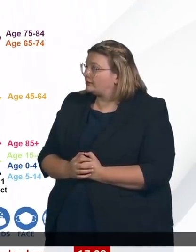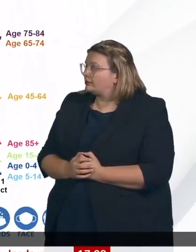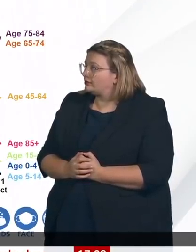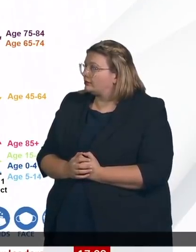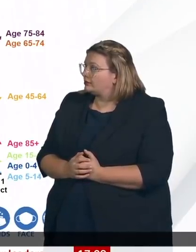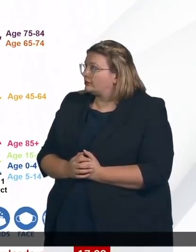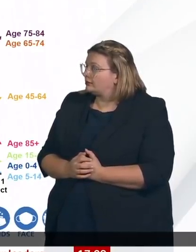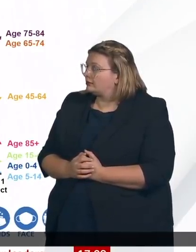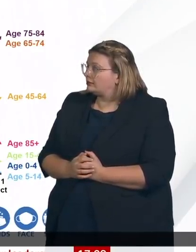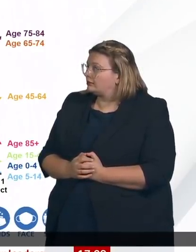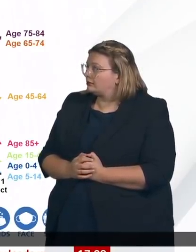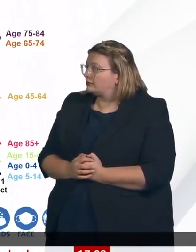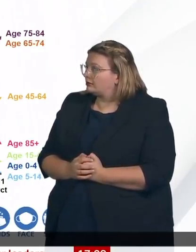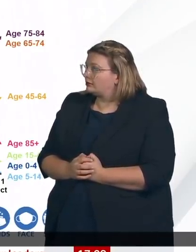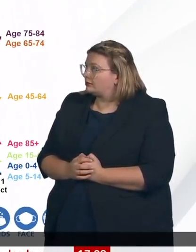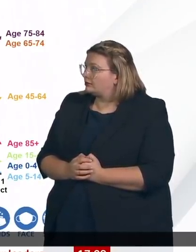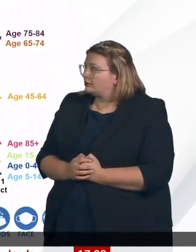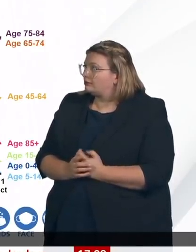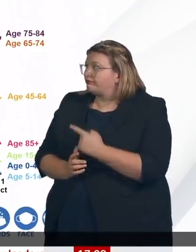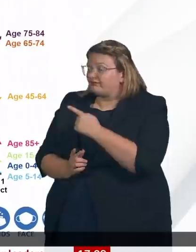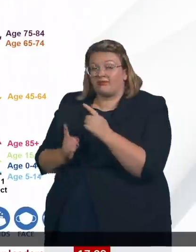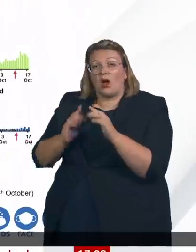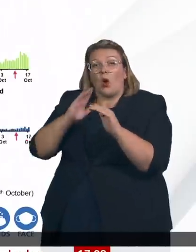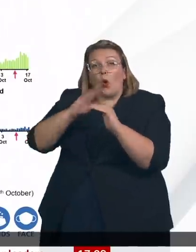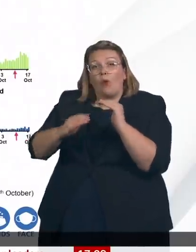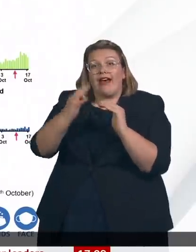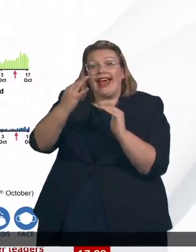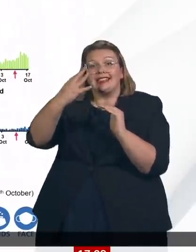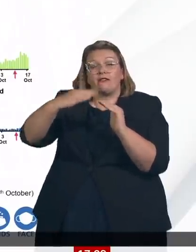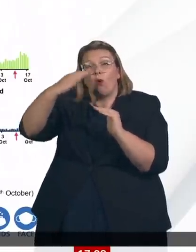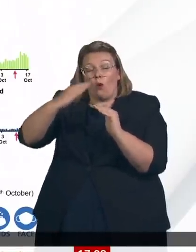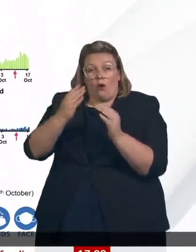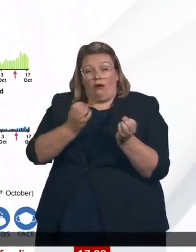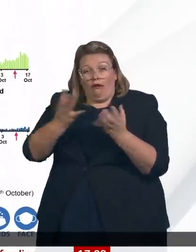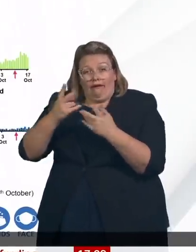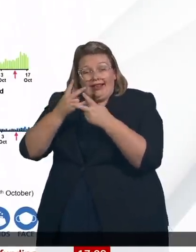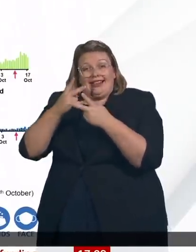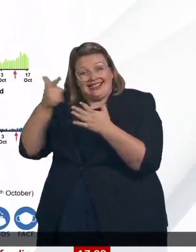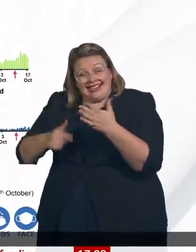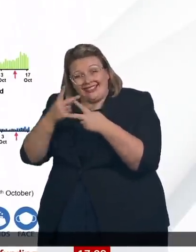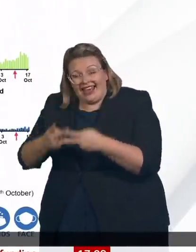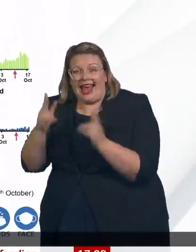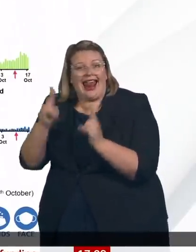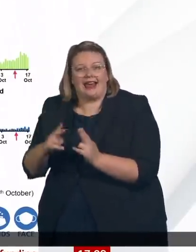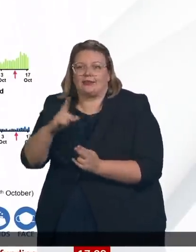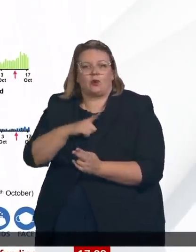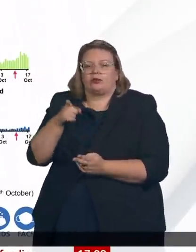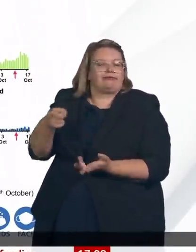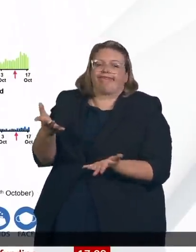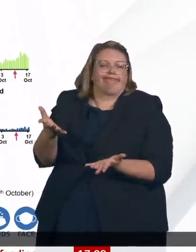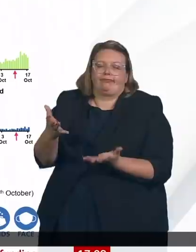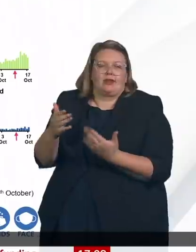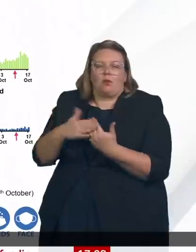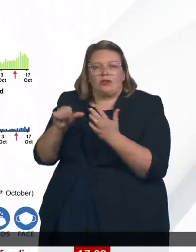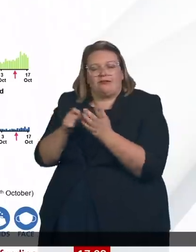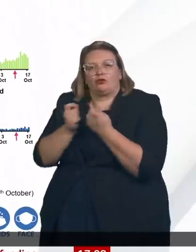are appropriate clinical candidates for intensive care. Next slide, please. And I did say I would bring those data from the 11th